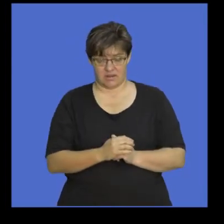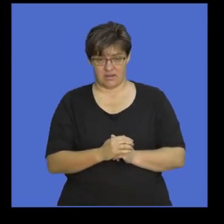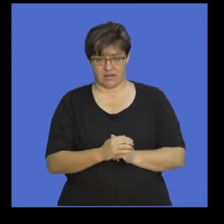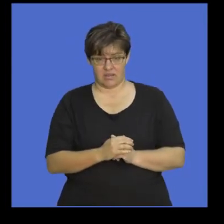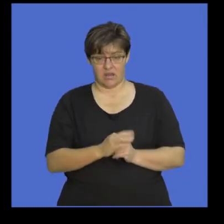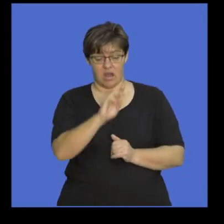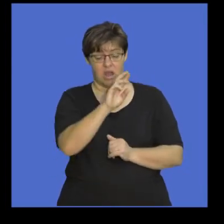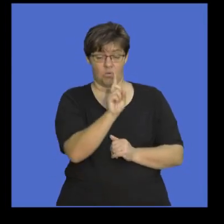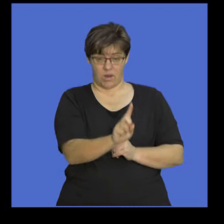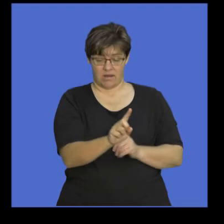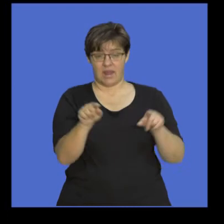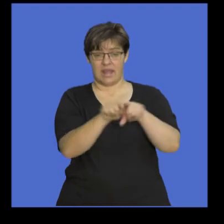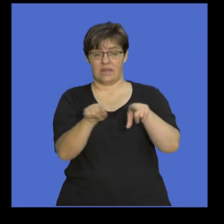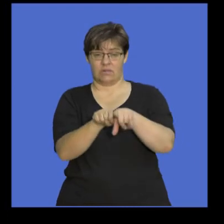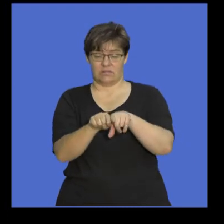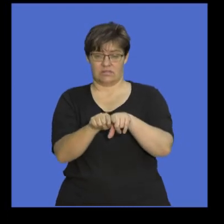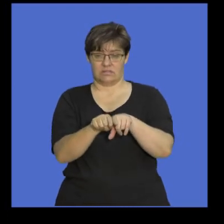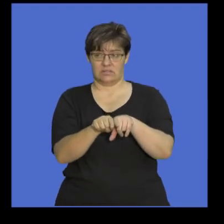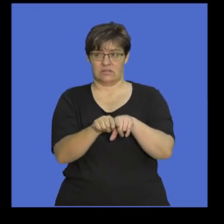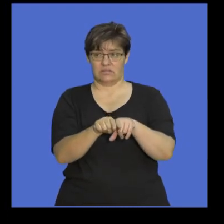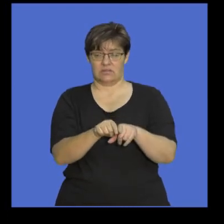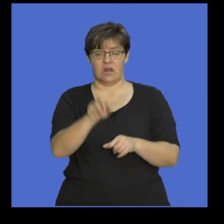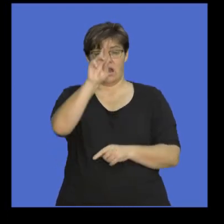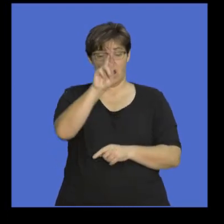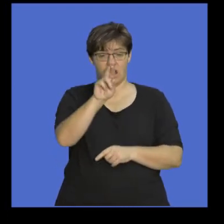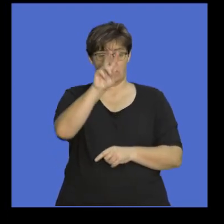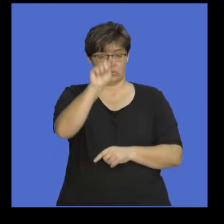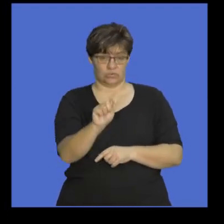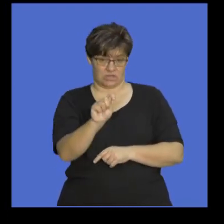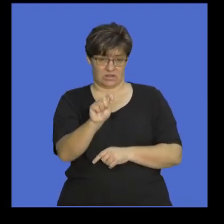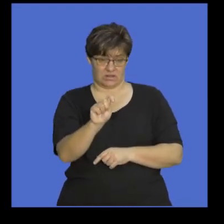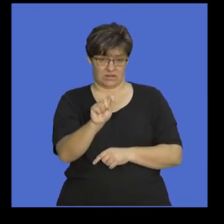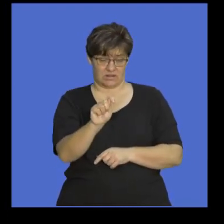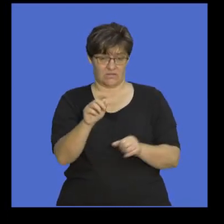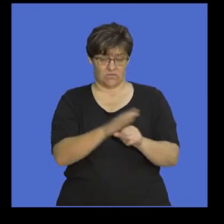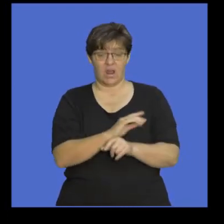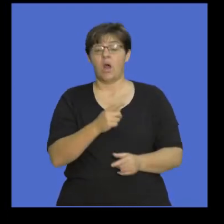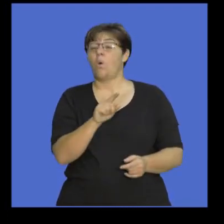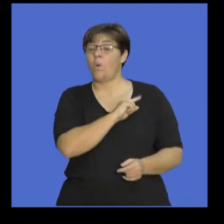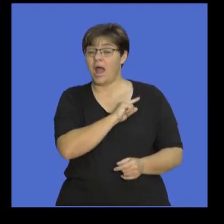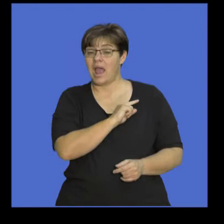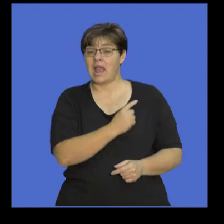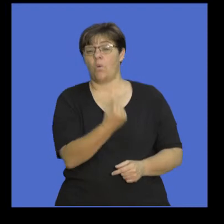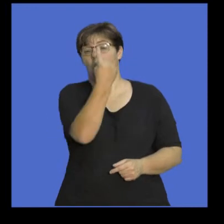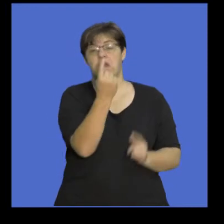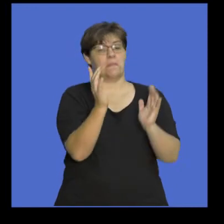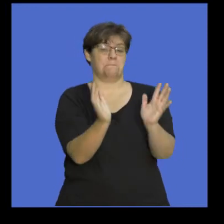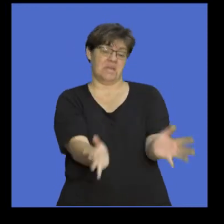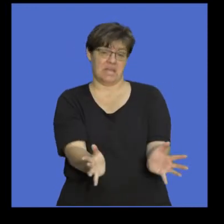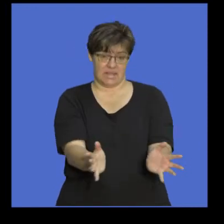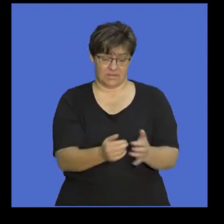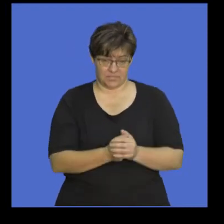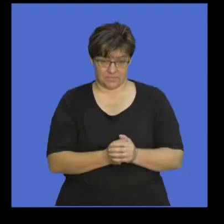other words, resistance of R1 equals to R total, if and only if R1 is the